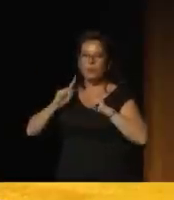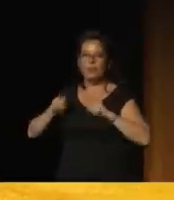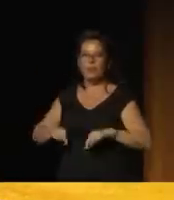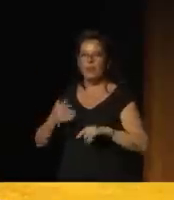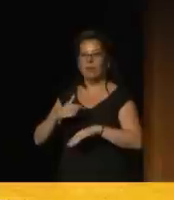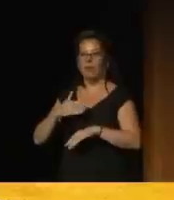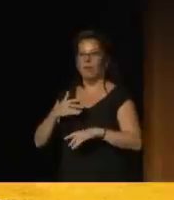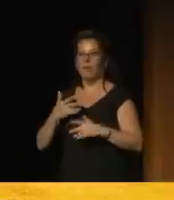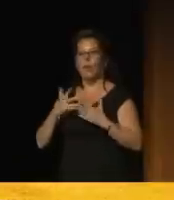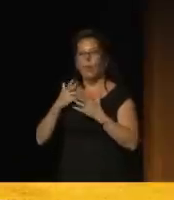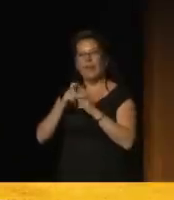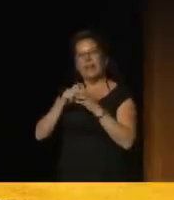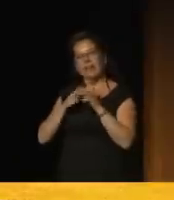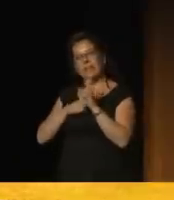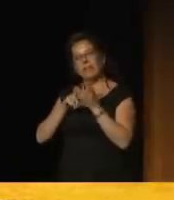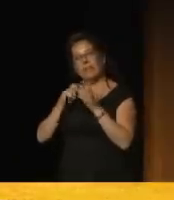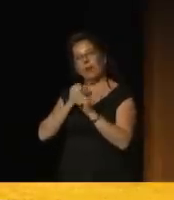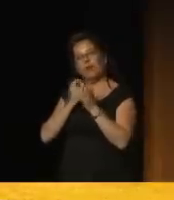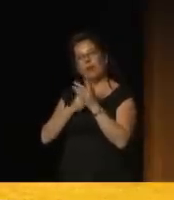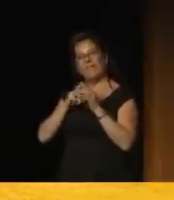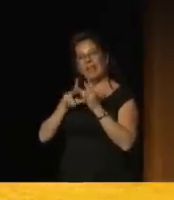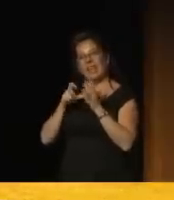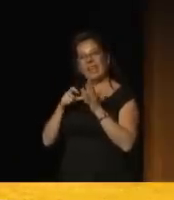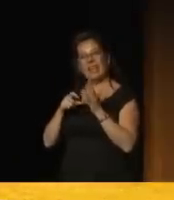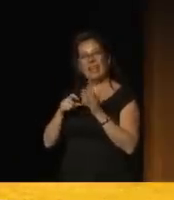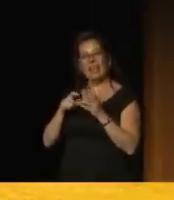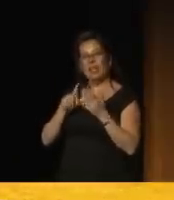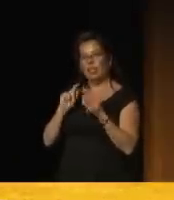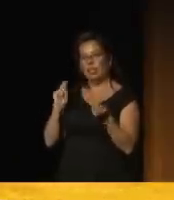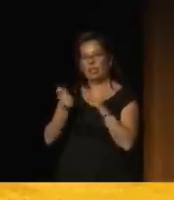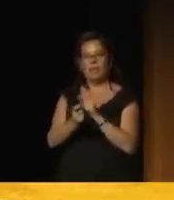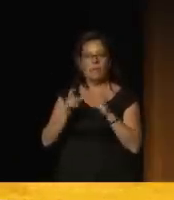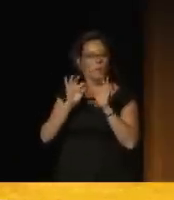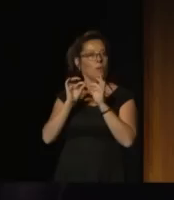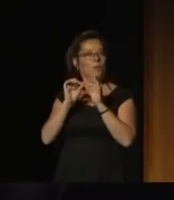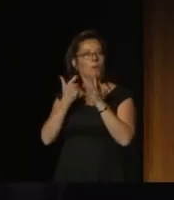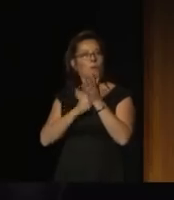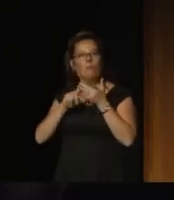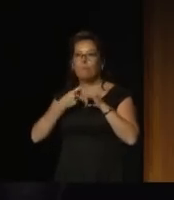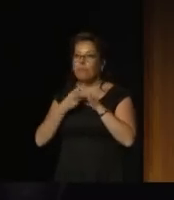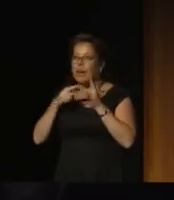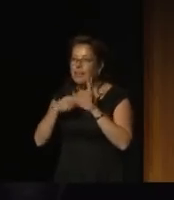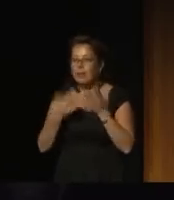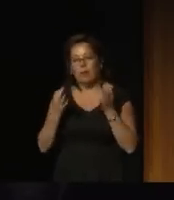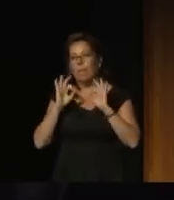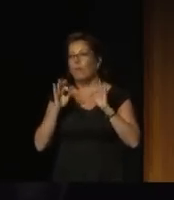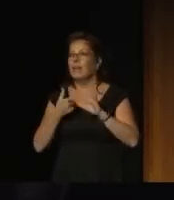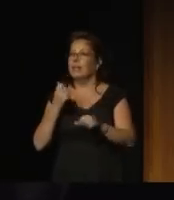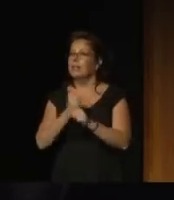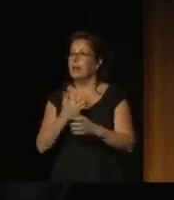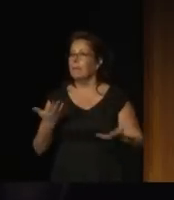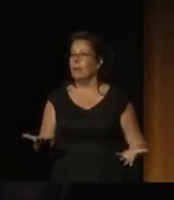is a demographic shift, you saw it with Brexit, you're seeing nationalism occurs. The majority in America